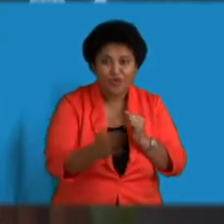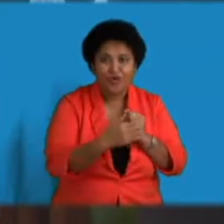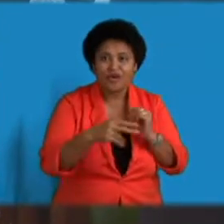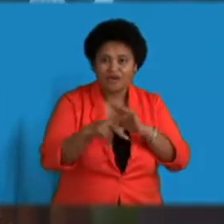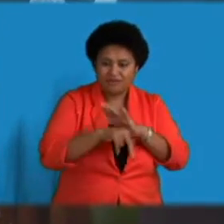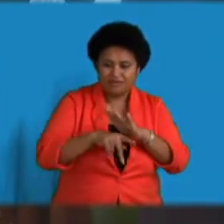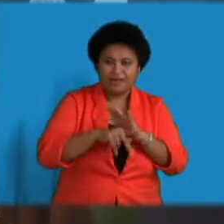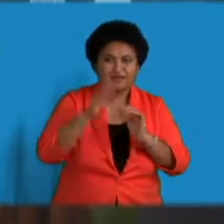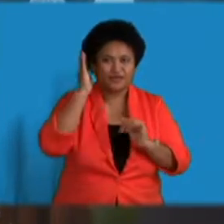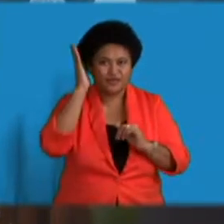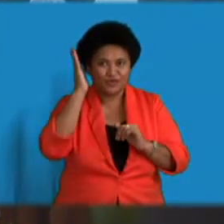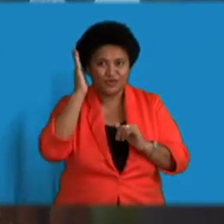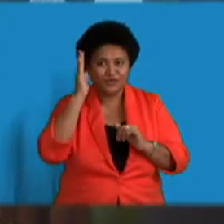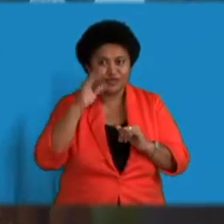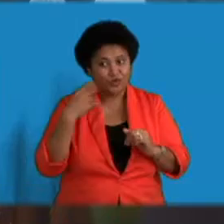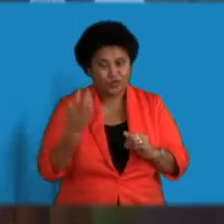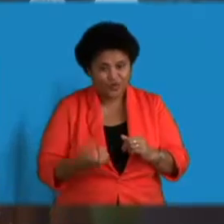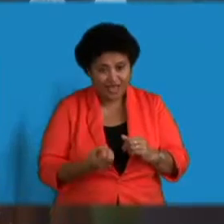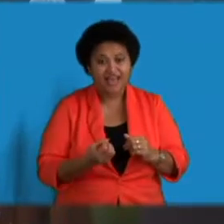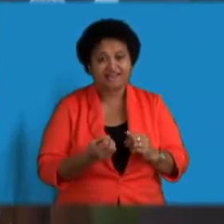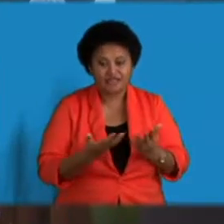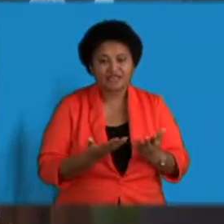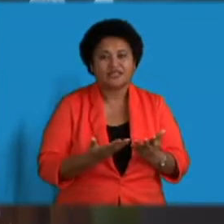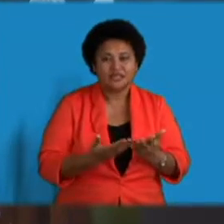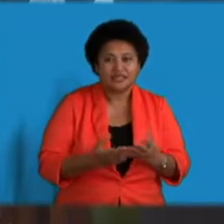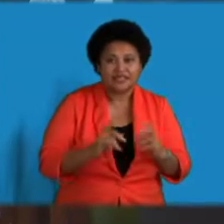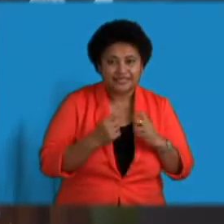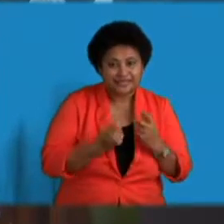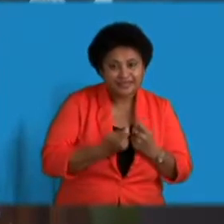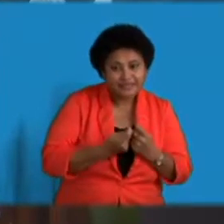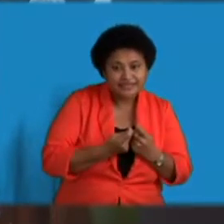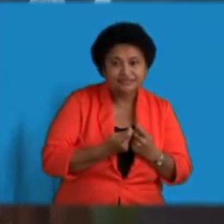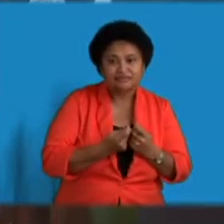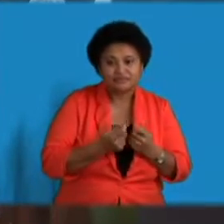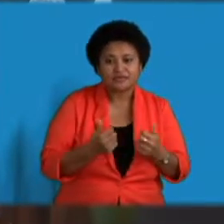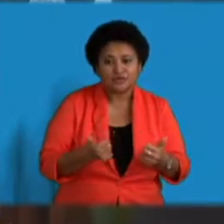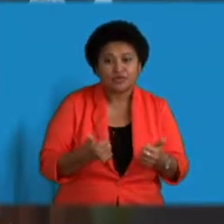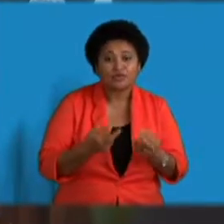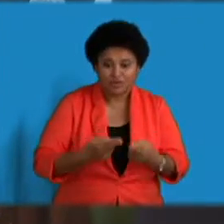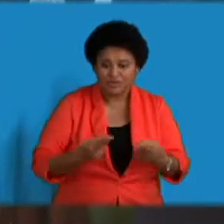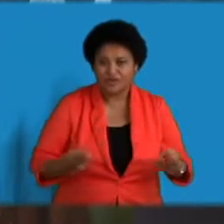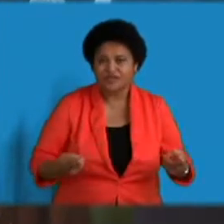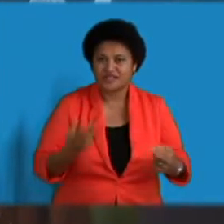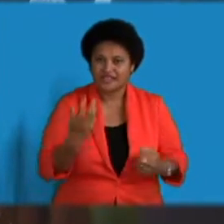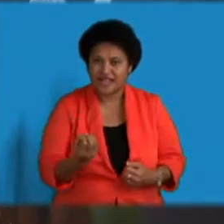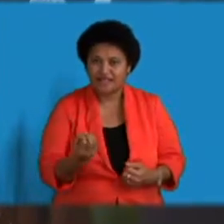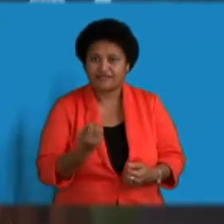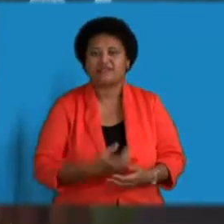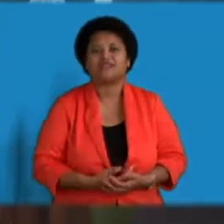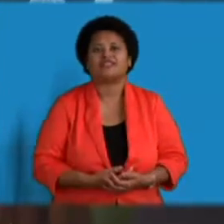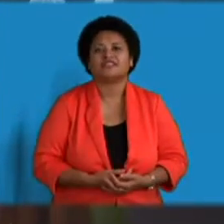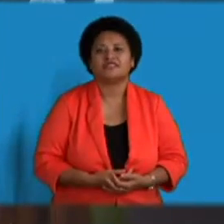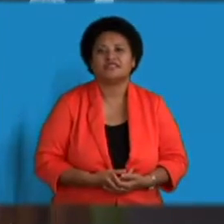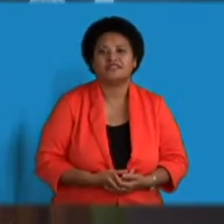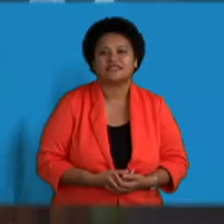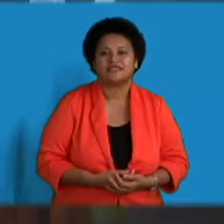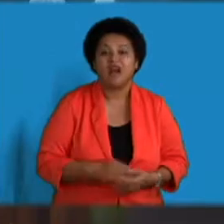Madam Speaker, they've got a dedicated package of material that is required in a primary school from years 1 to